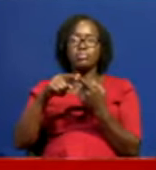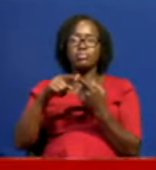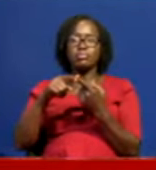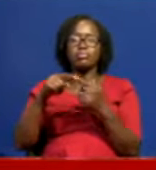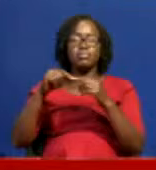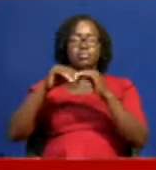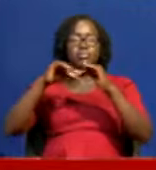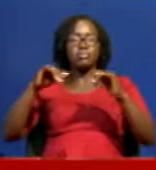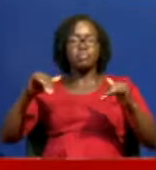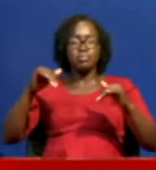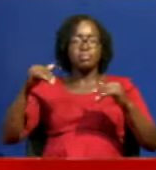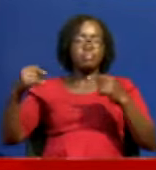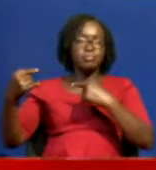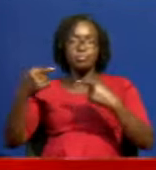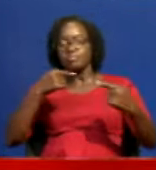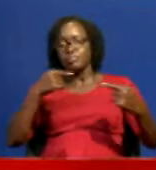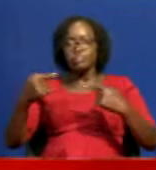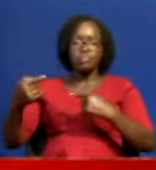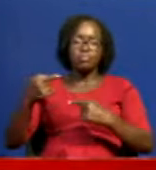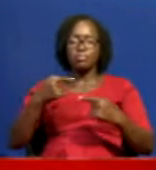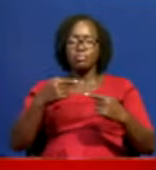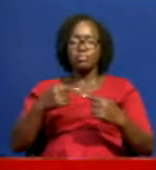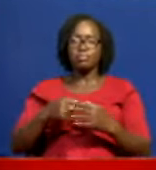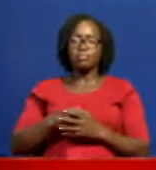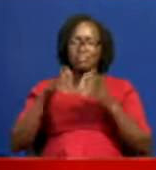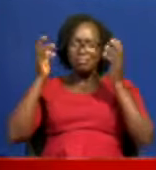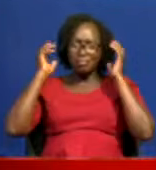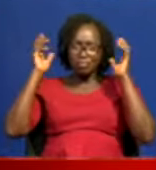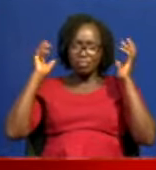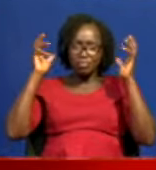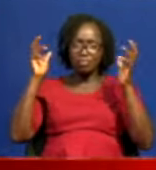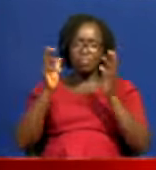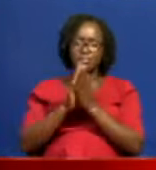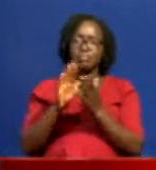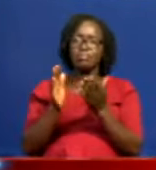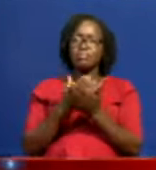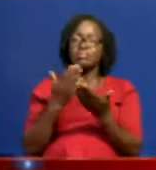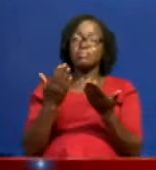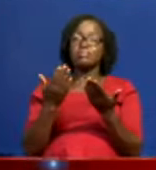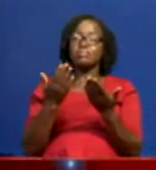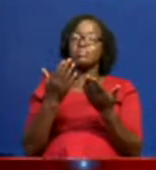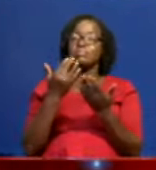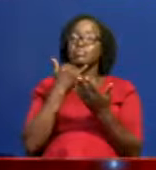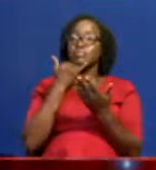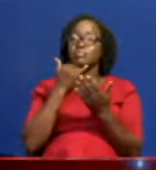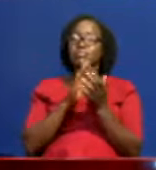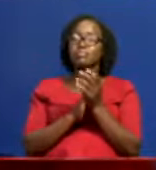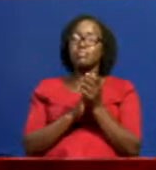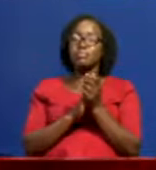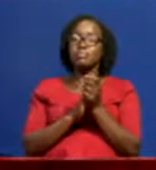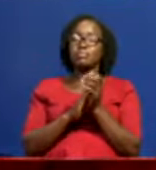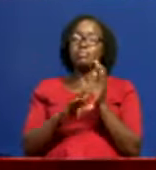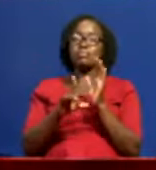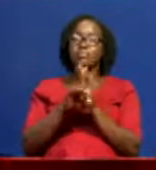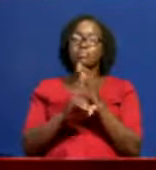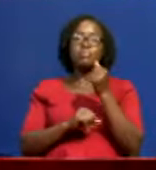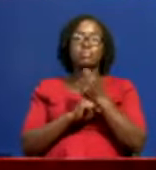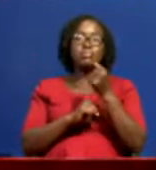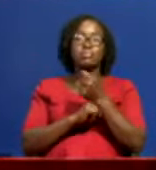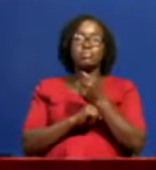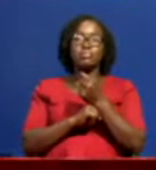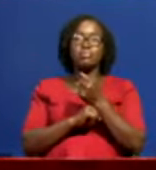division, conflict, and anarchy. There is something wrong with litigation sponsored